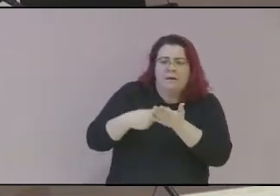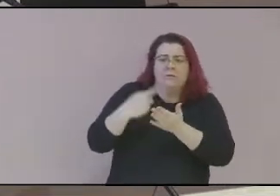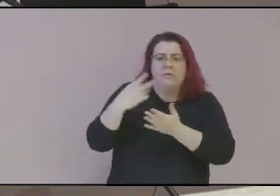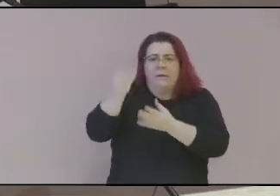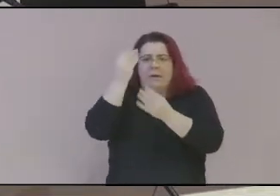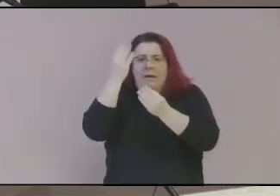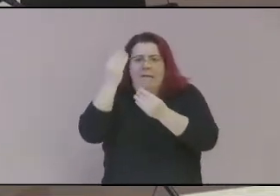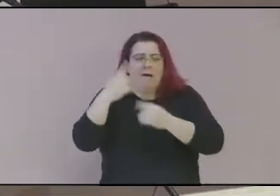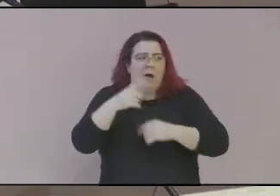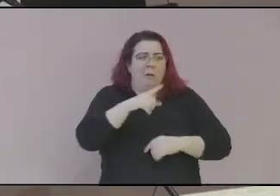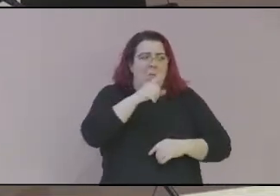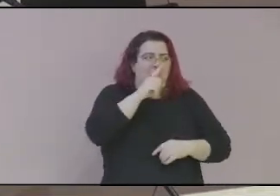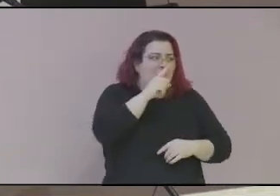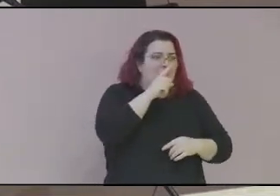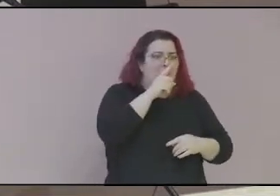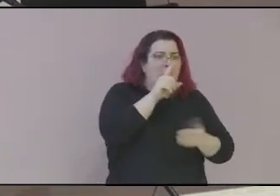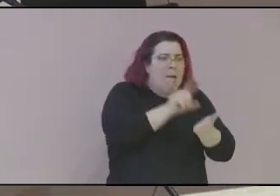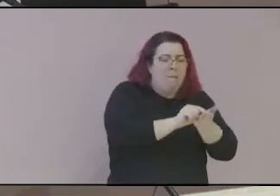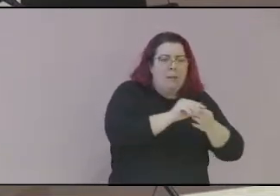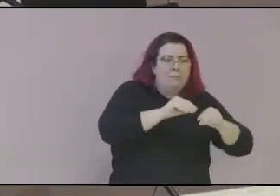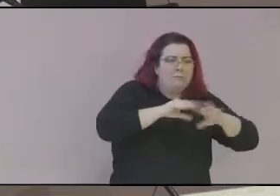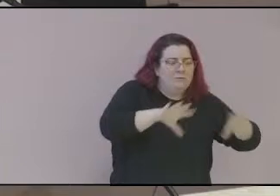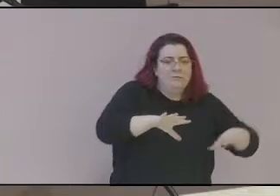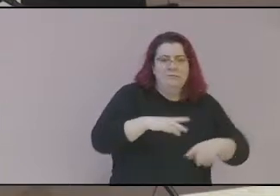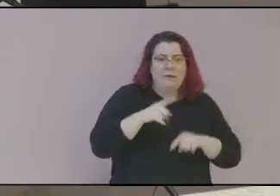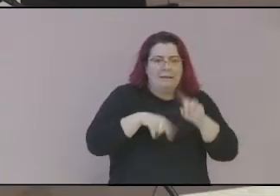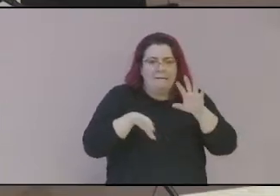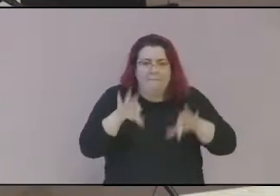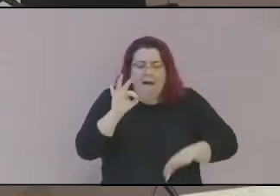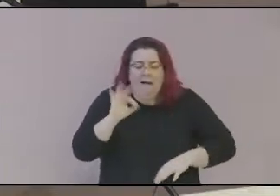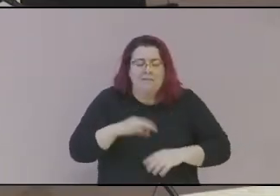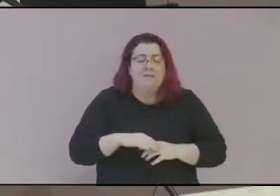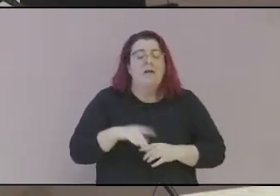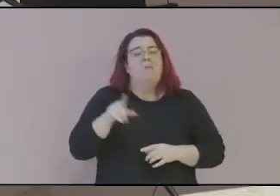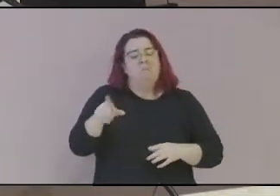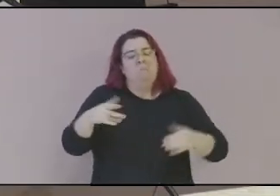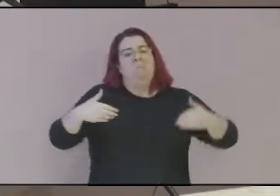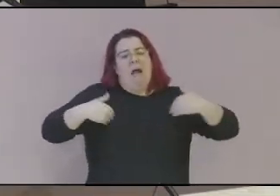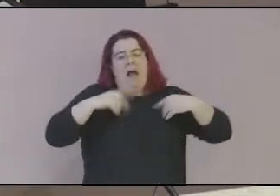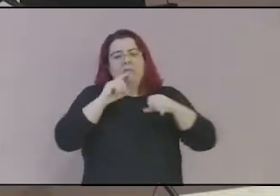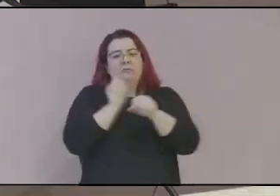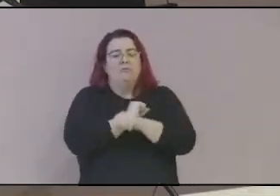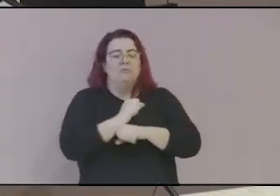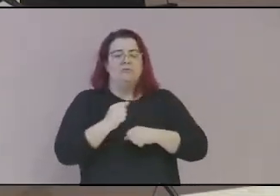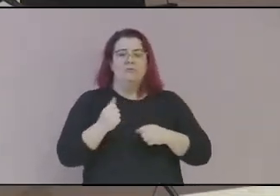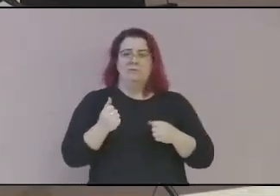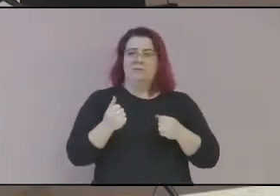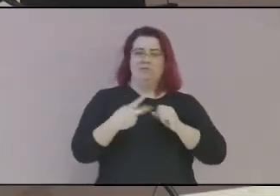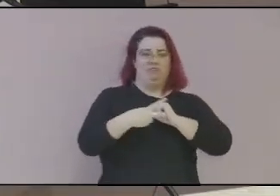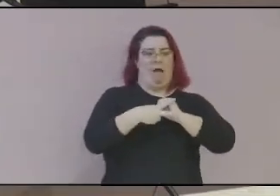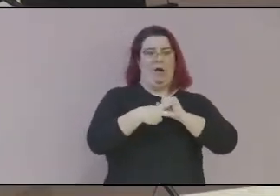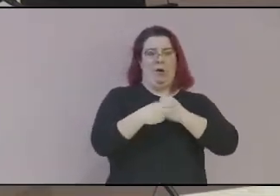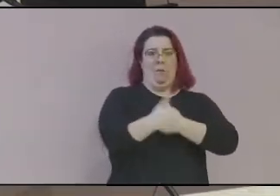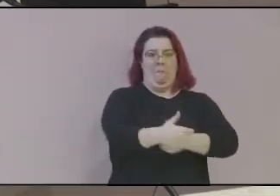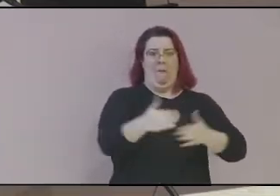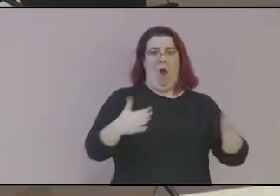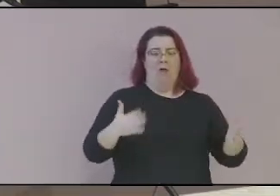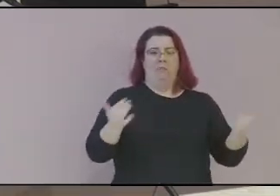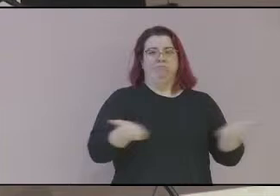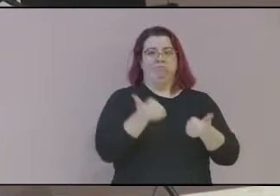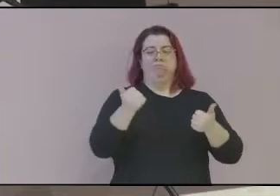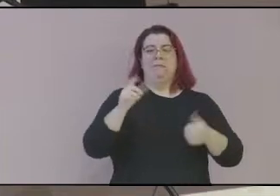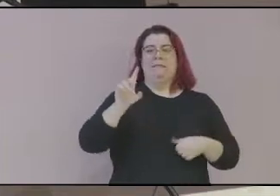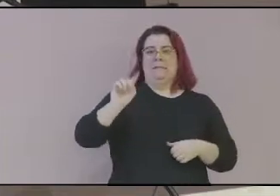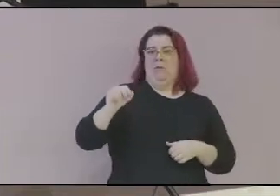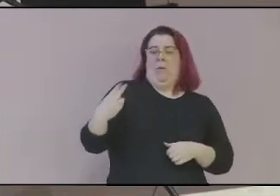Life and the Law, like as I've said, has been around for decades. They do have records boxes on many other topics in the DOH archives, but there's almost